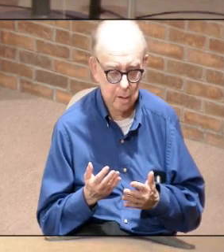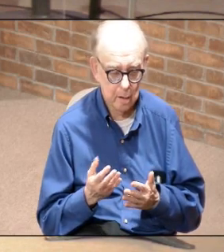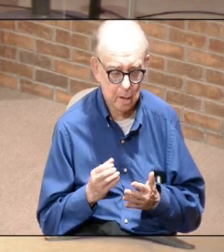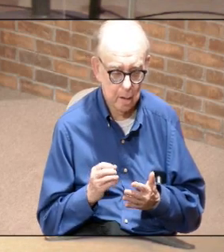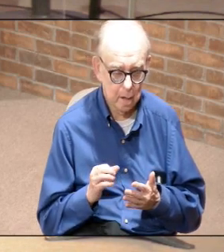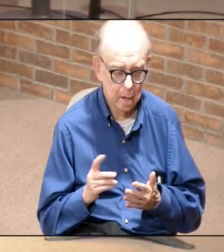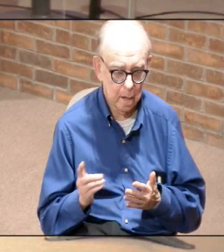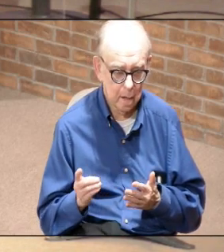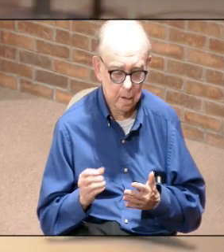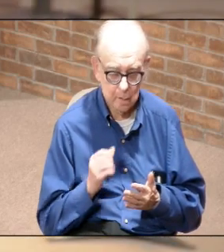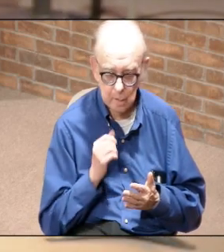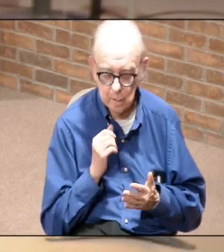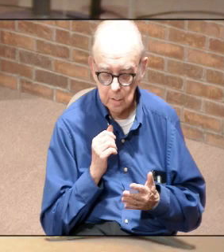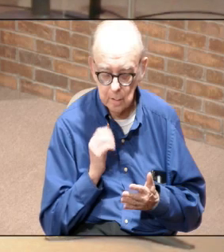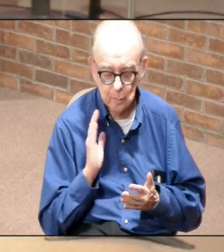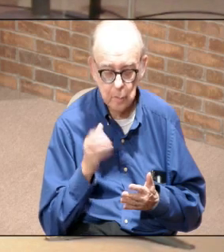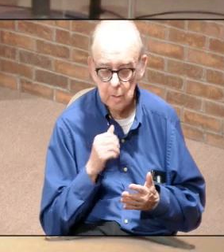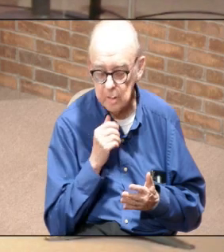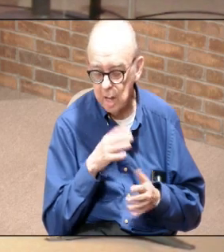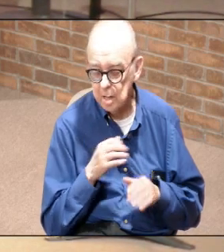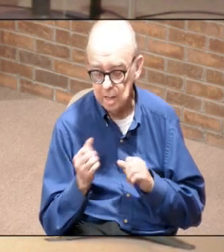COVID is not going away.